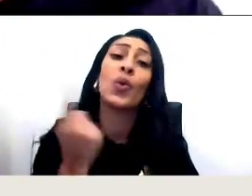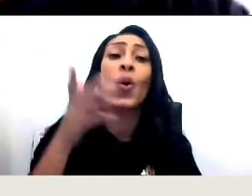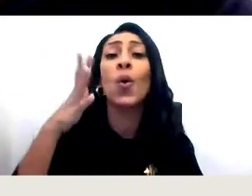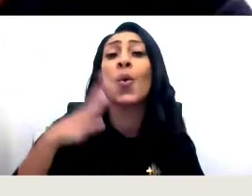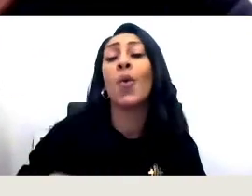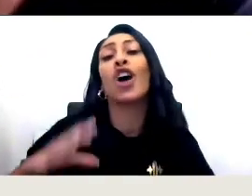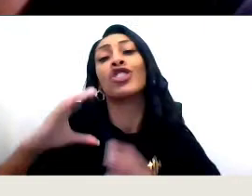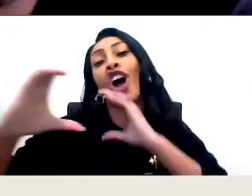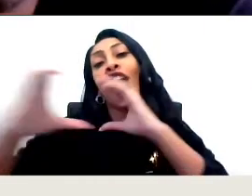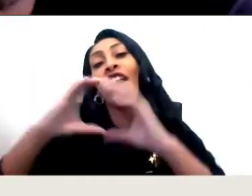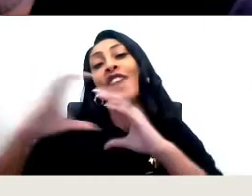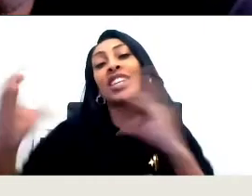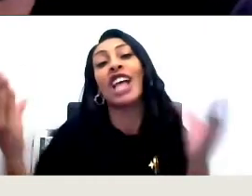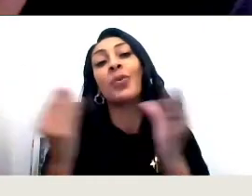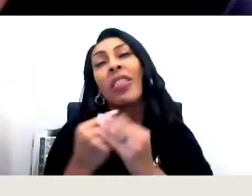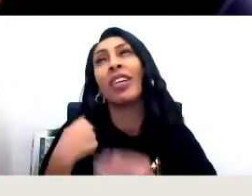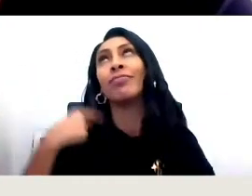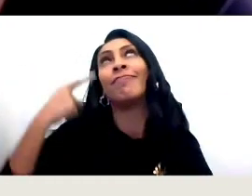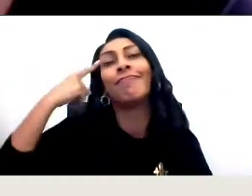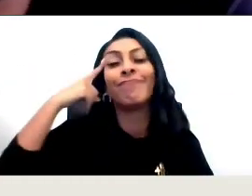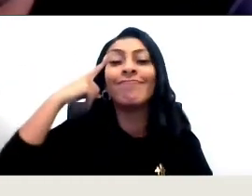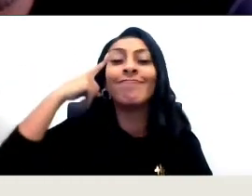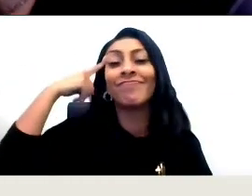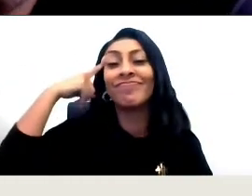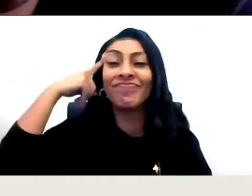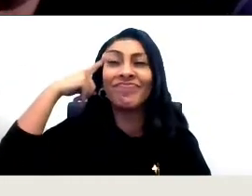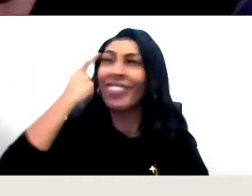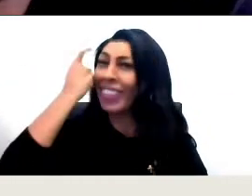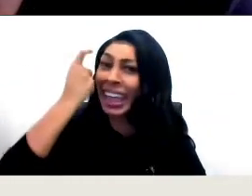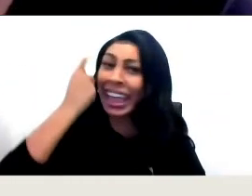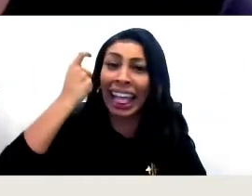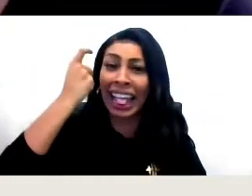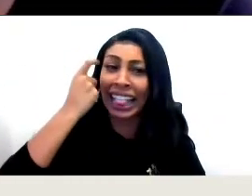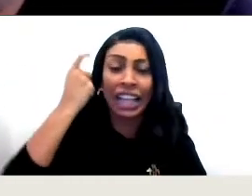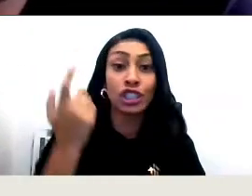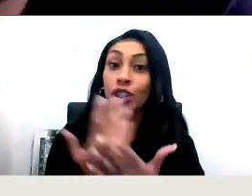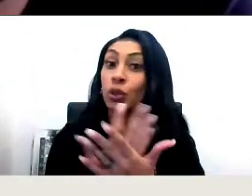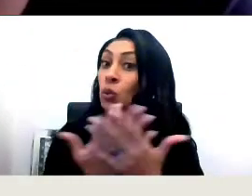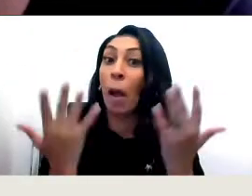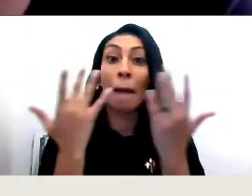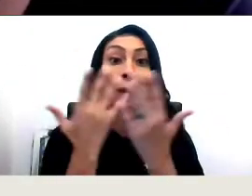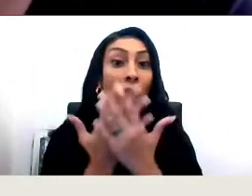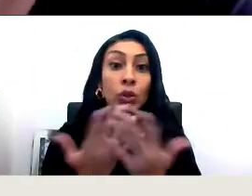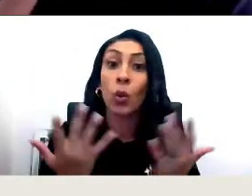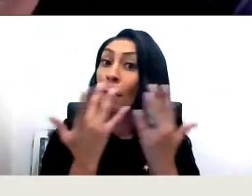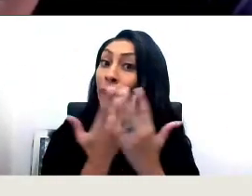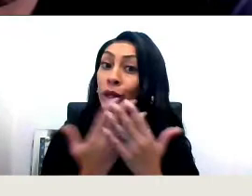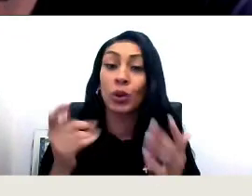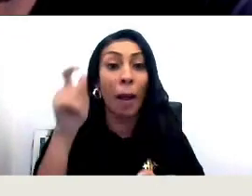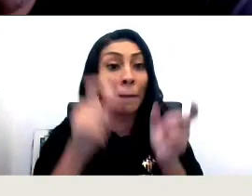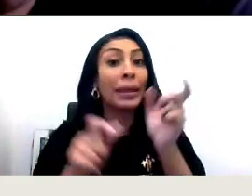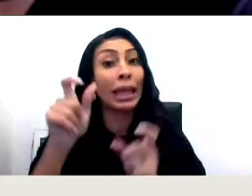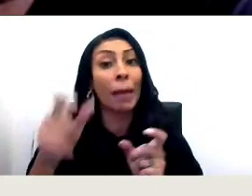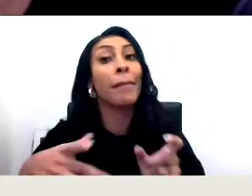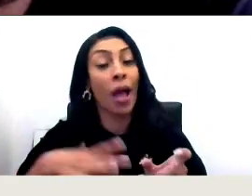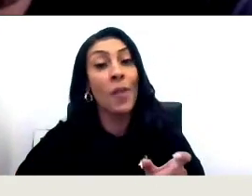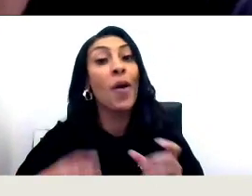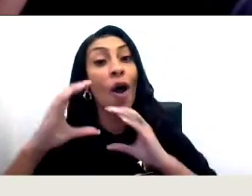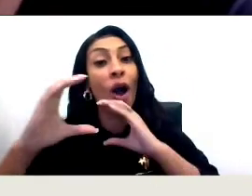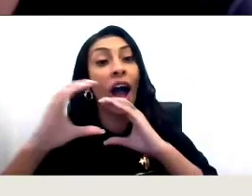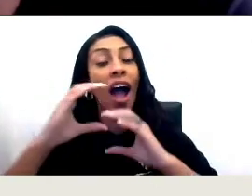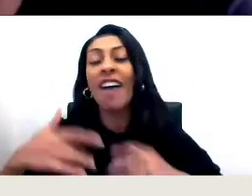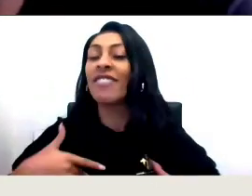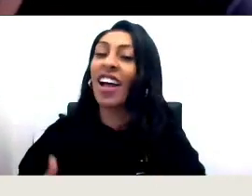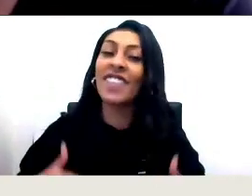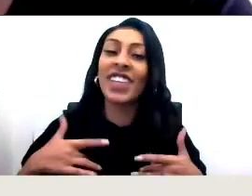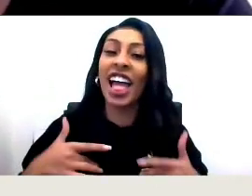in a conversation with? And I had to think deeply, because you know, there were so many people that I still want to have conversations with. But I